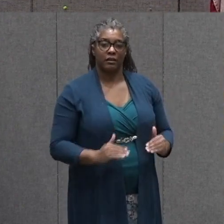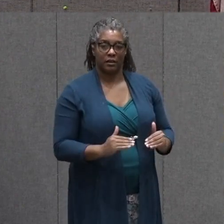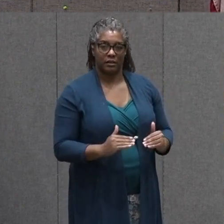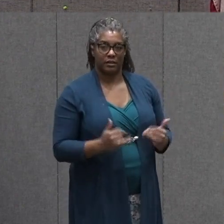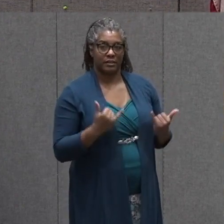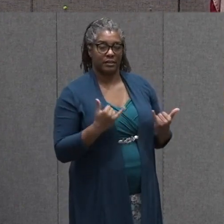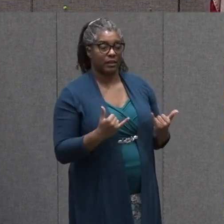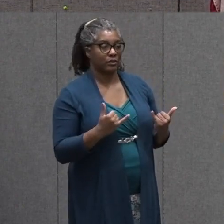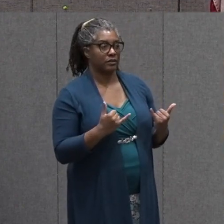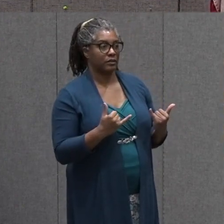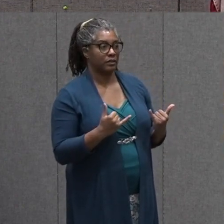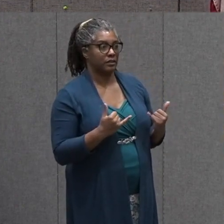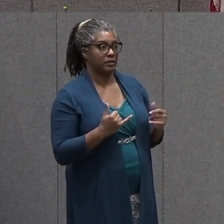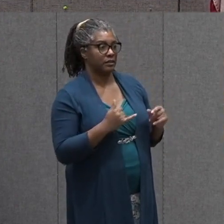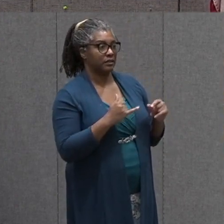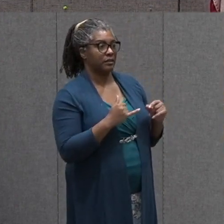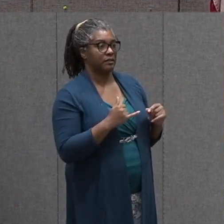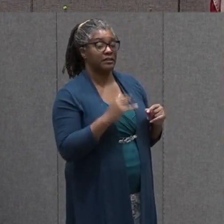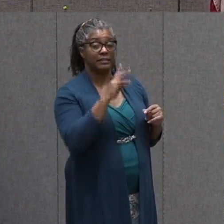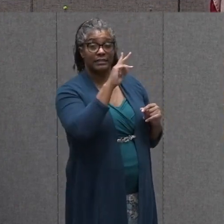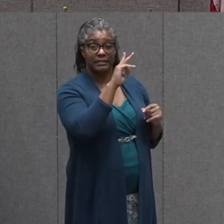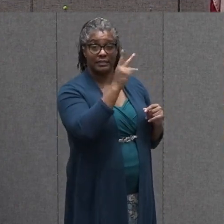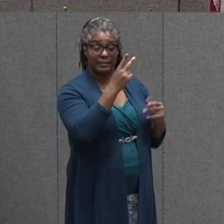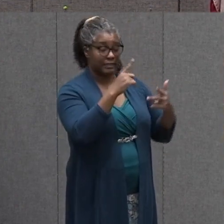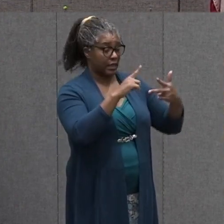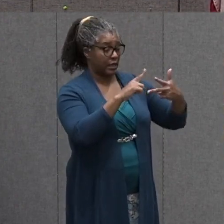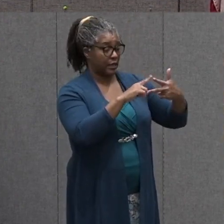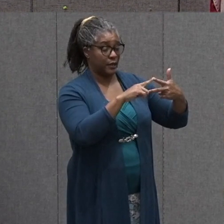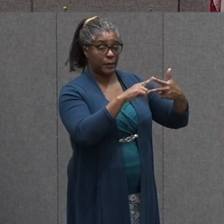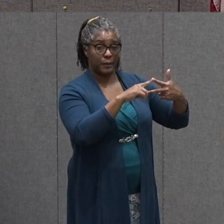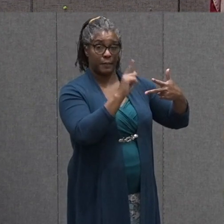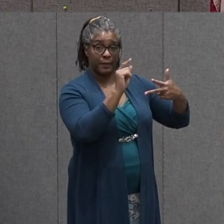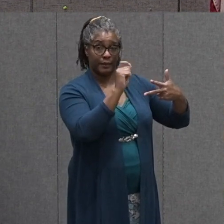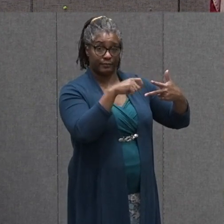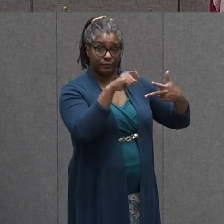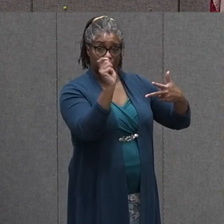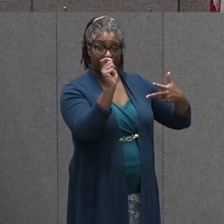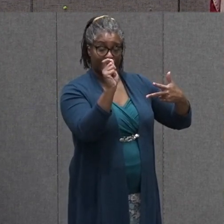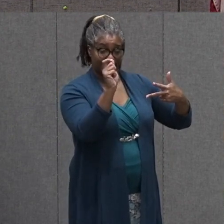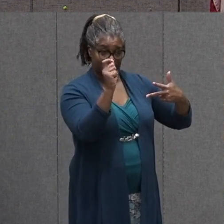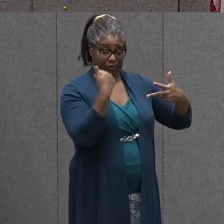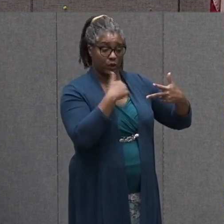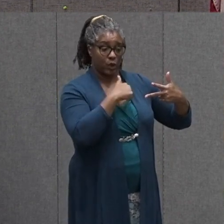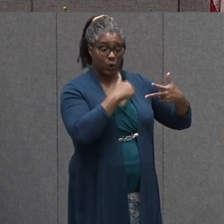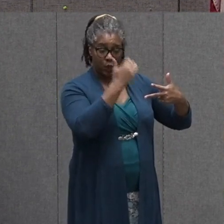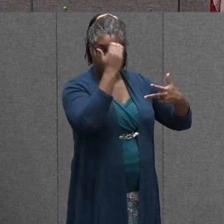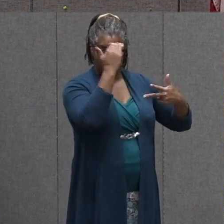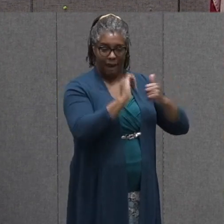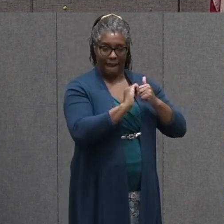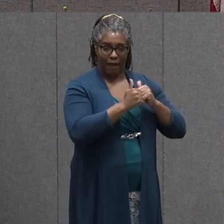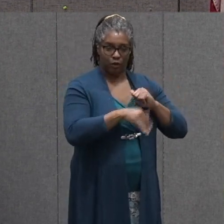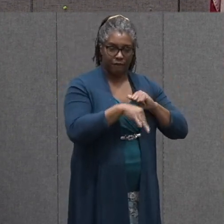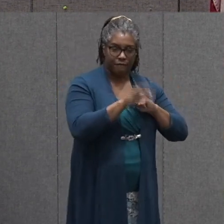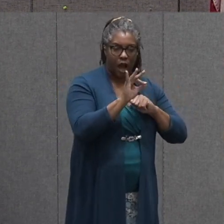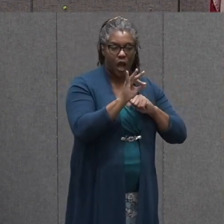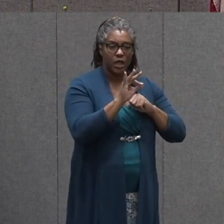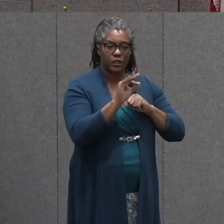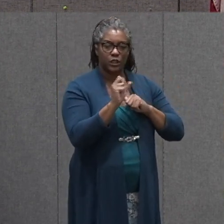The warm weather also brings the children out to play. They too have been waiting for the sun and